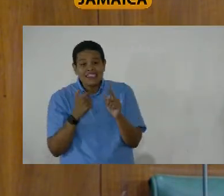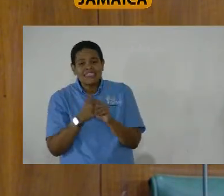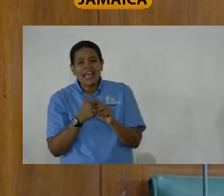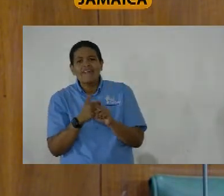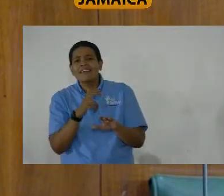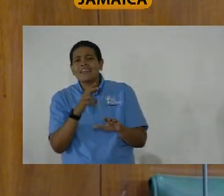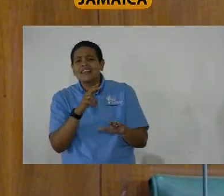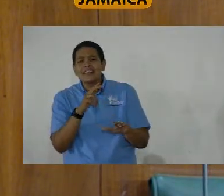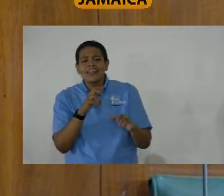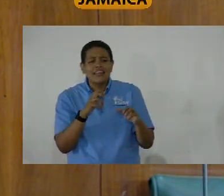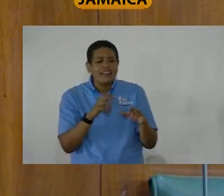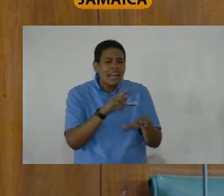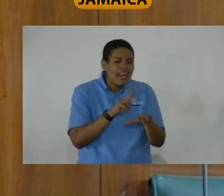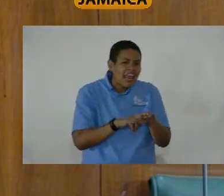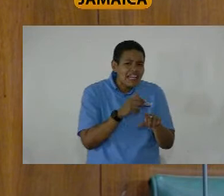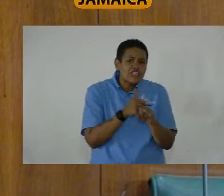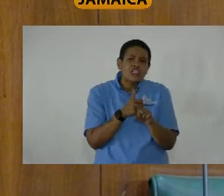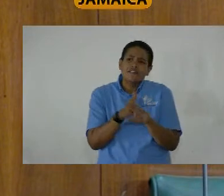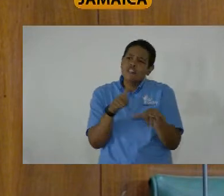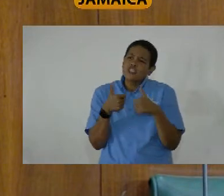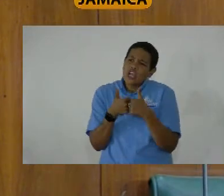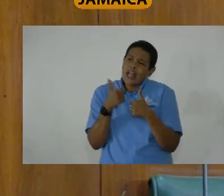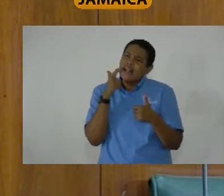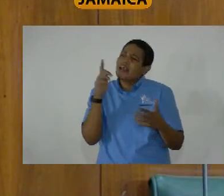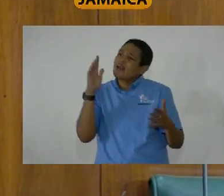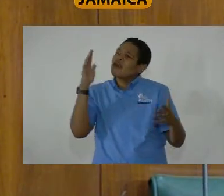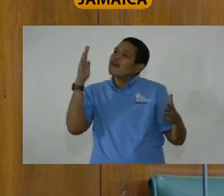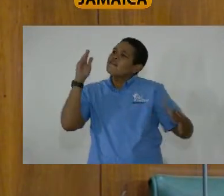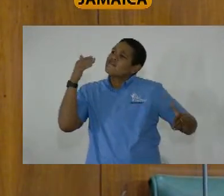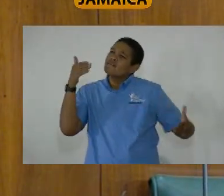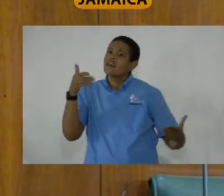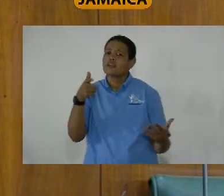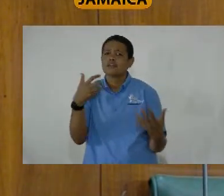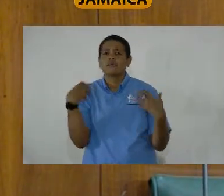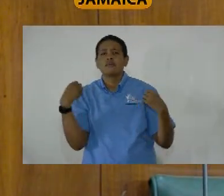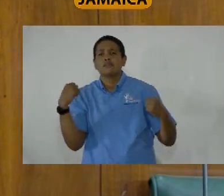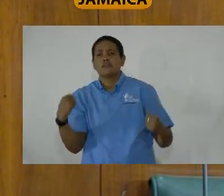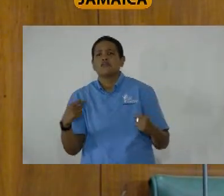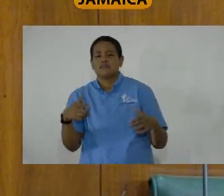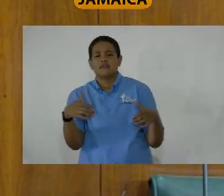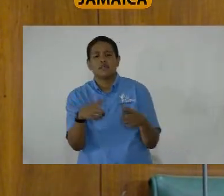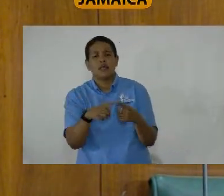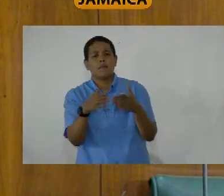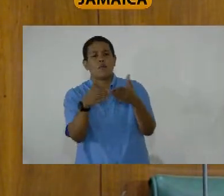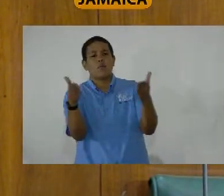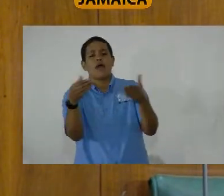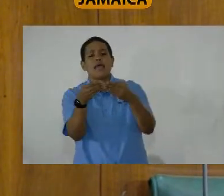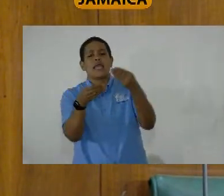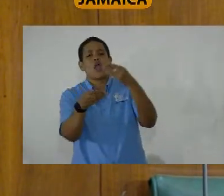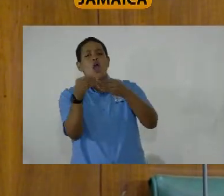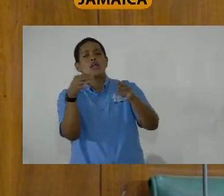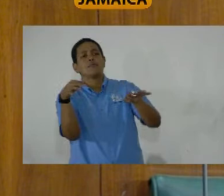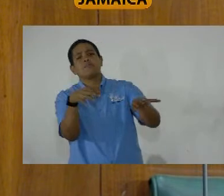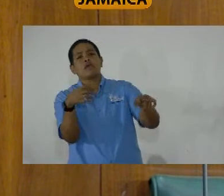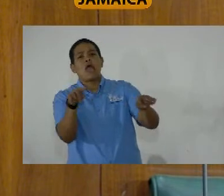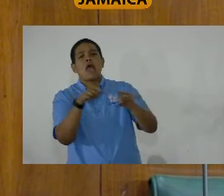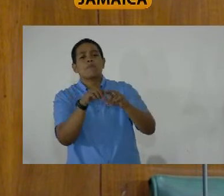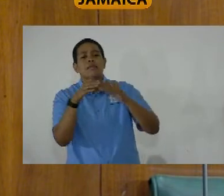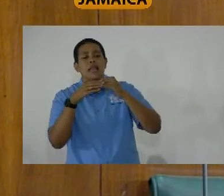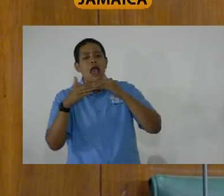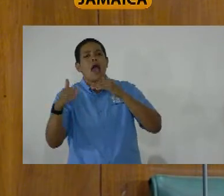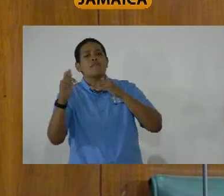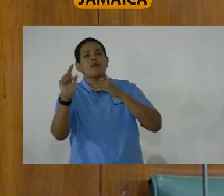nature of the challenges facing the recovery of the sector and the wider economy in the